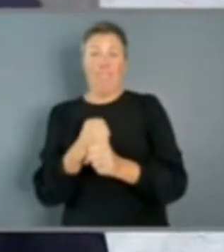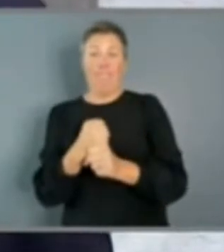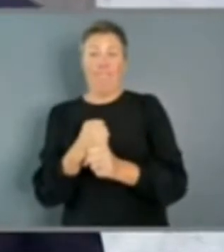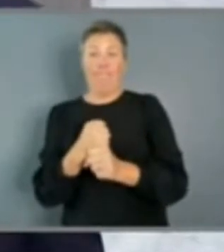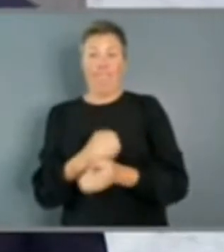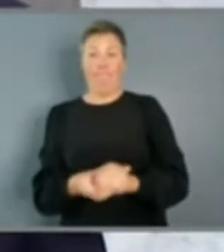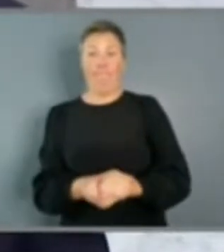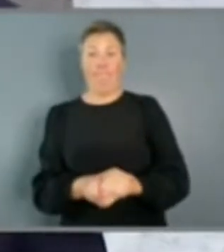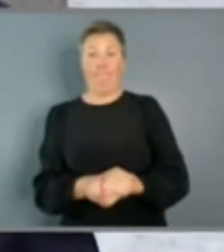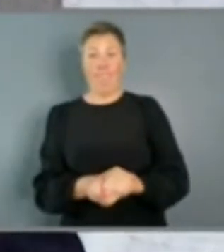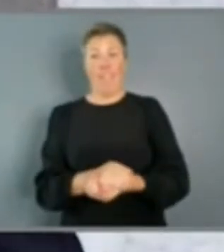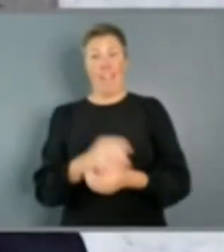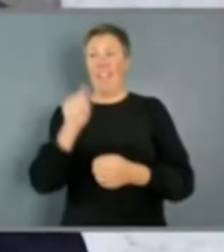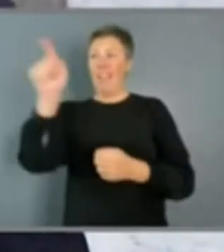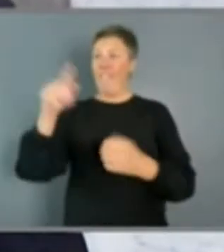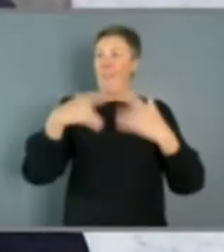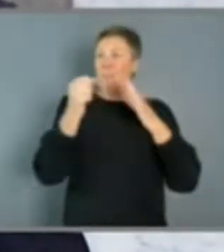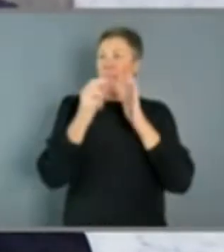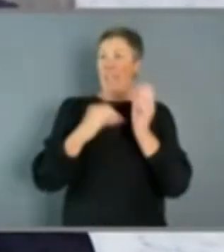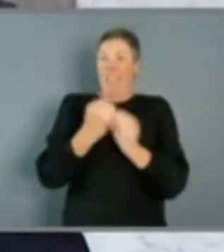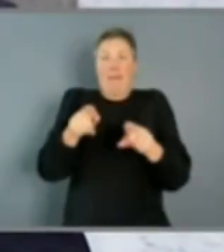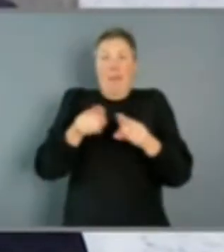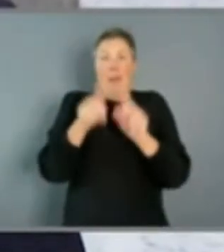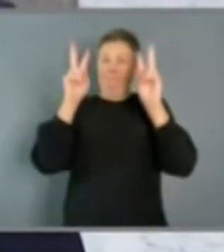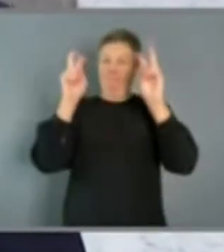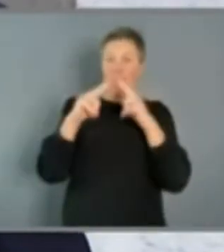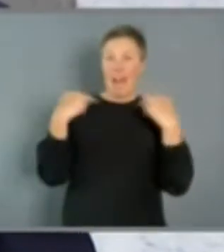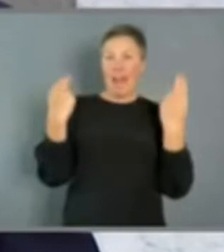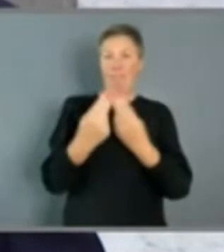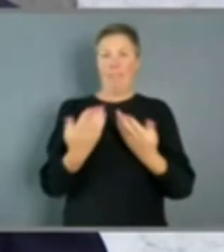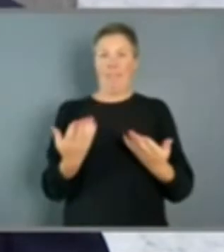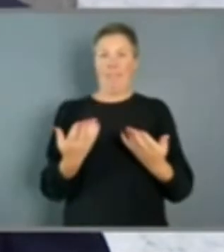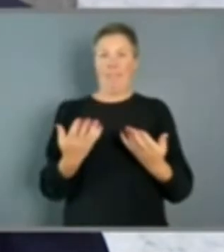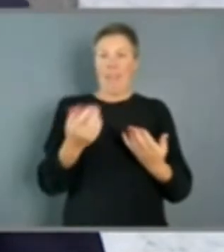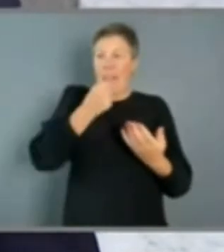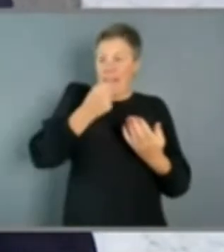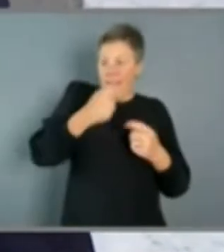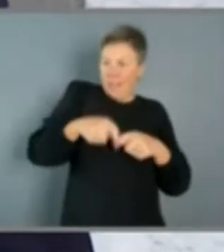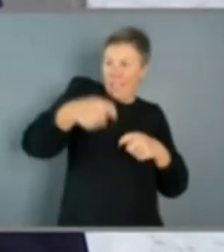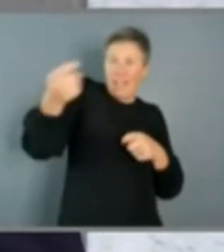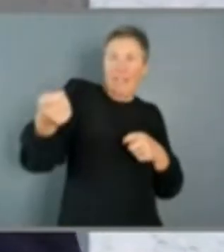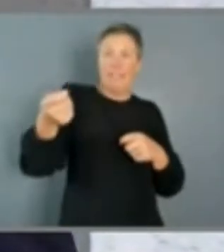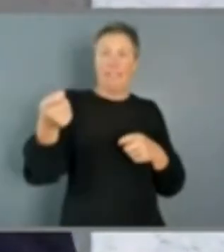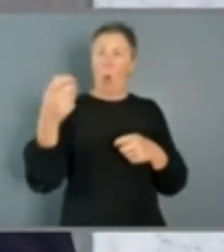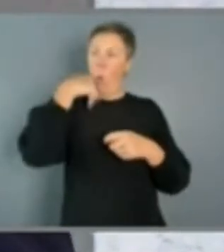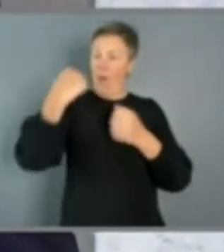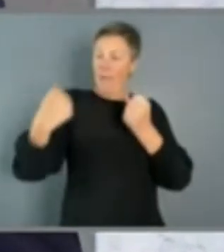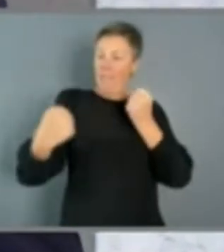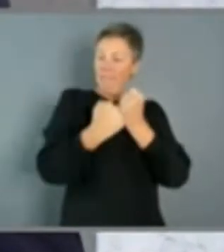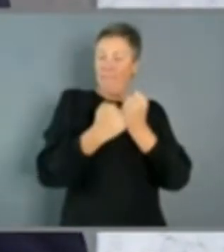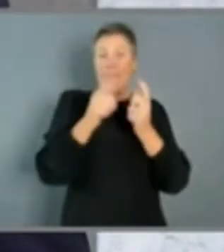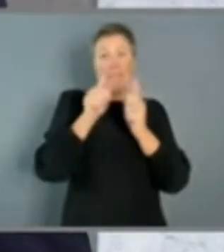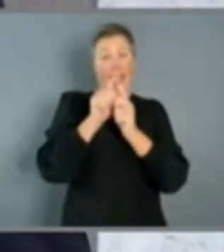our family, they're our friends, they're our neighbours, they're our partners. They have always stood with us and we will always stand with